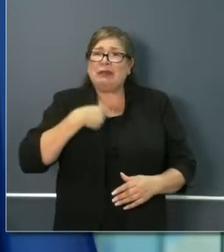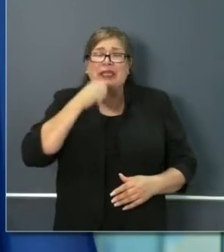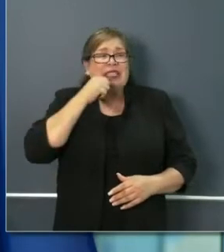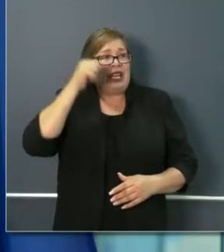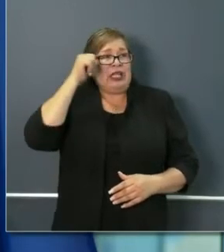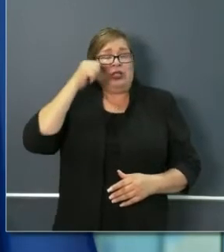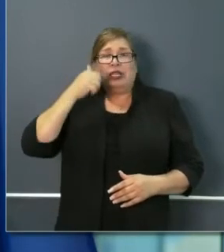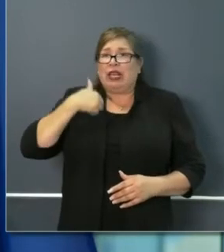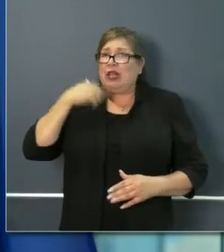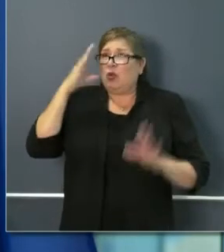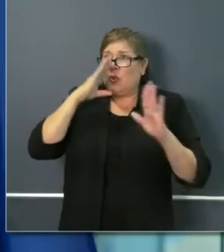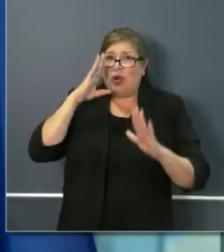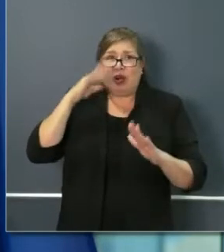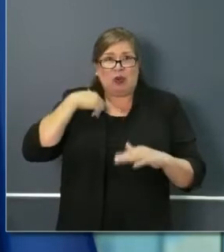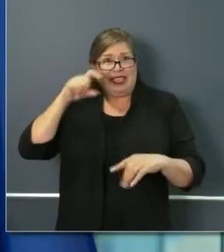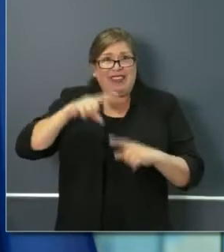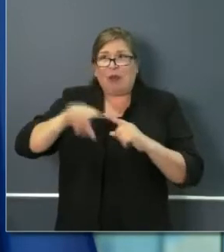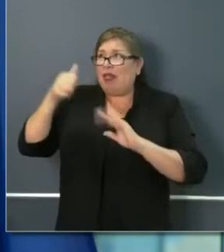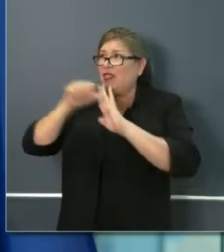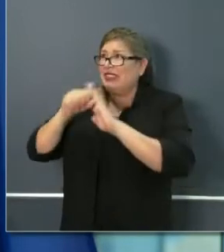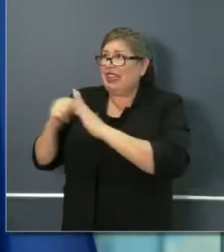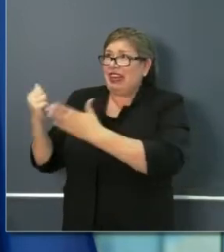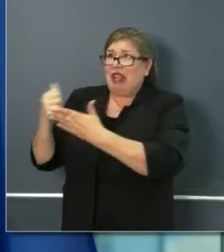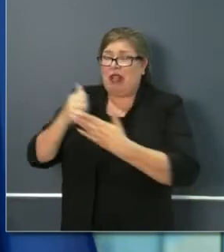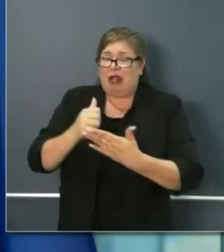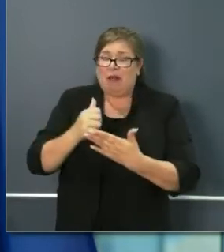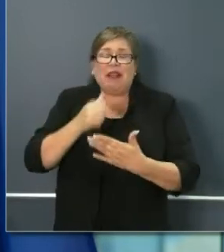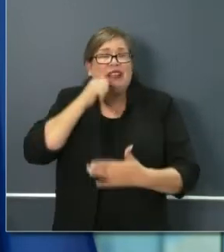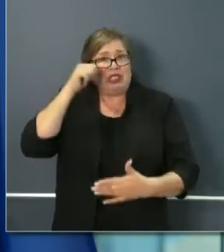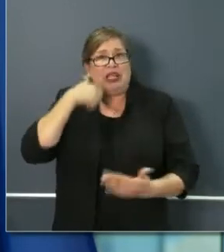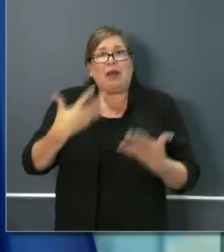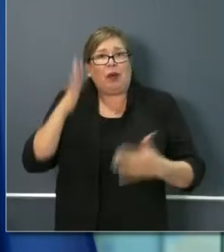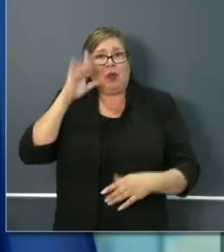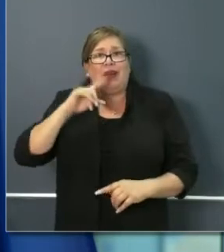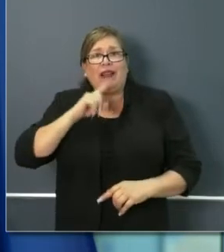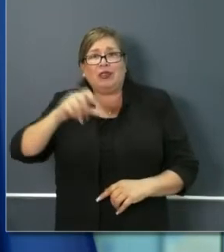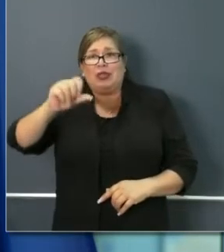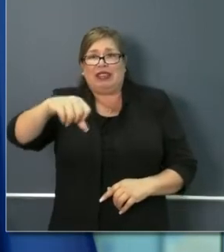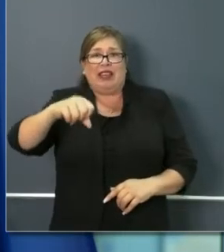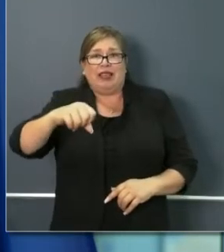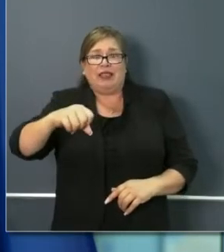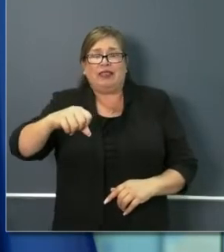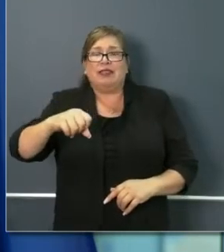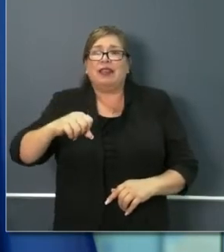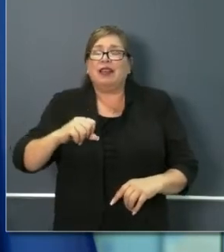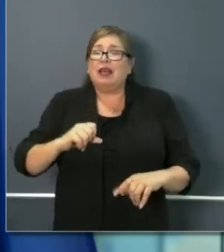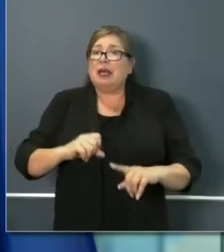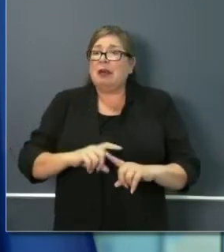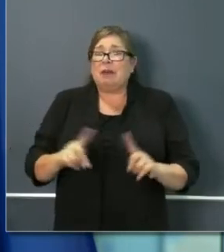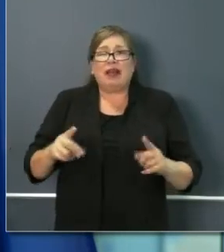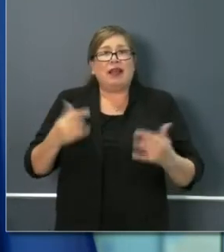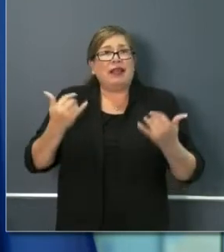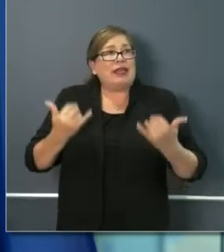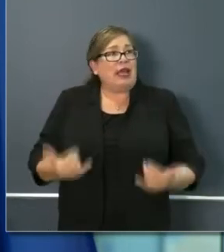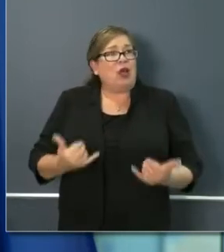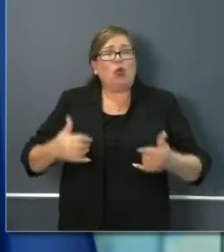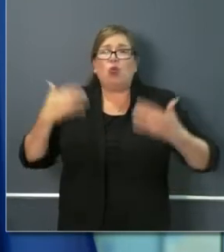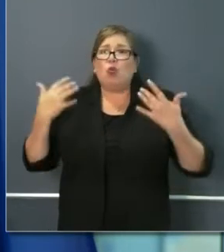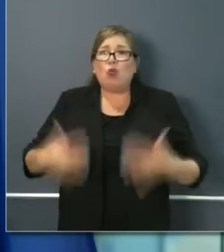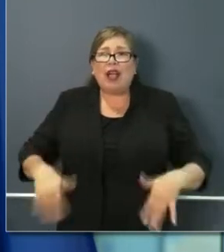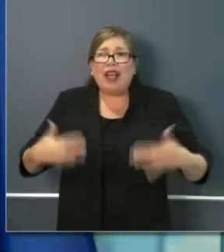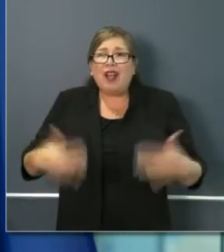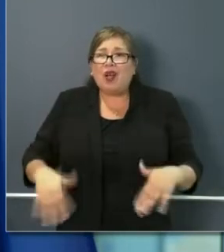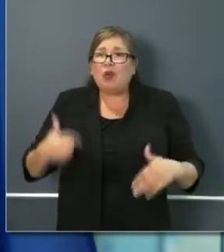overwhelmed. I don't want to be hyperbolic about this. I don't want to be accused of overstating,